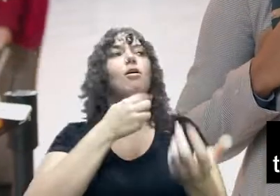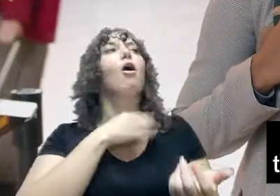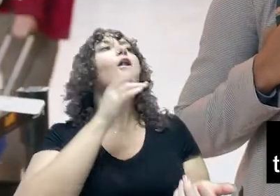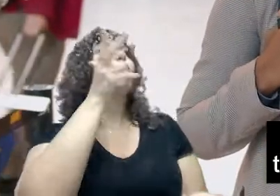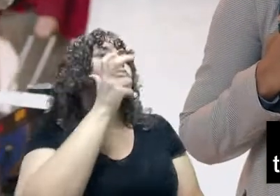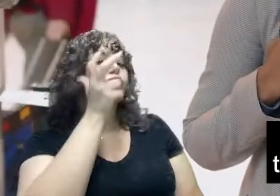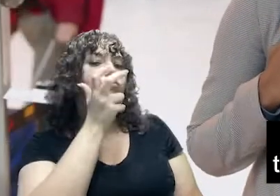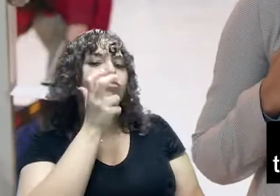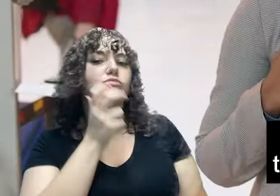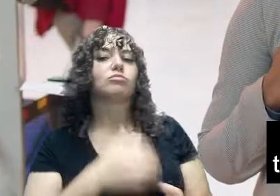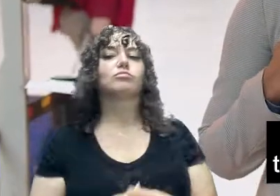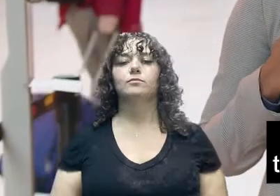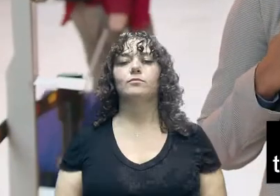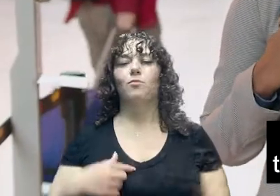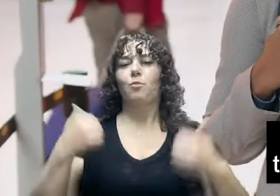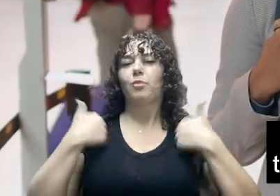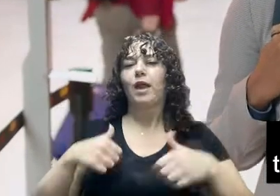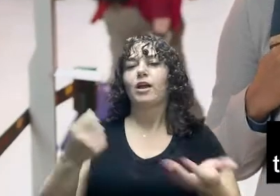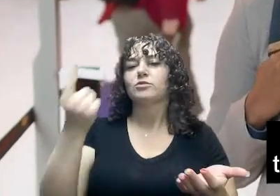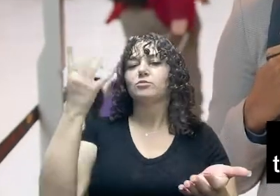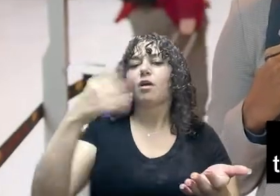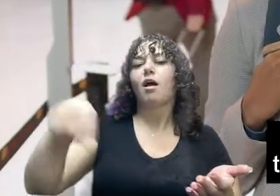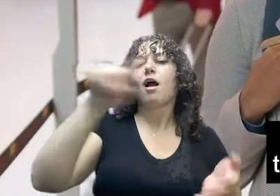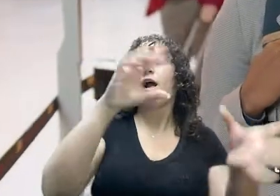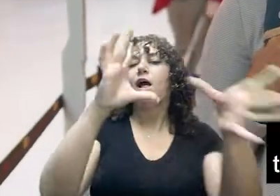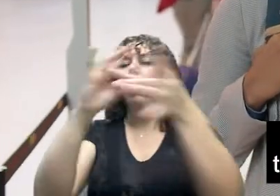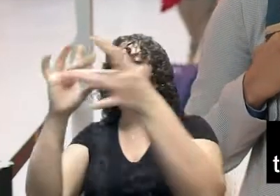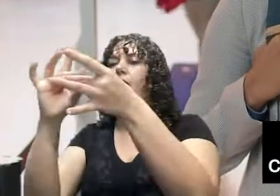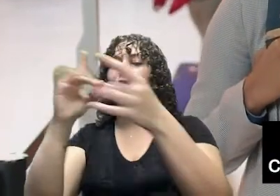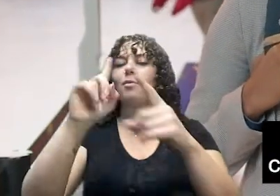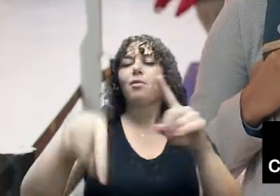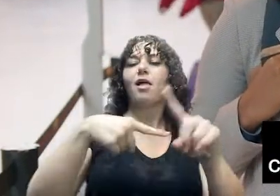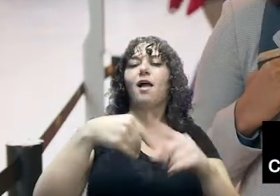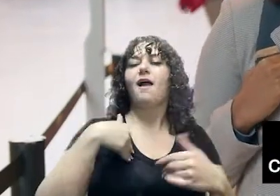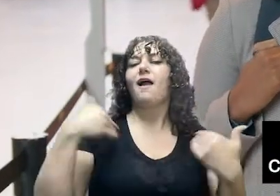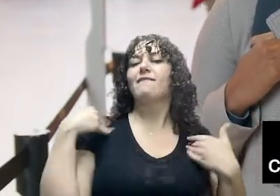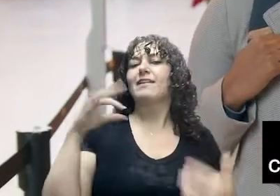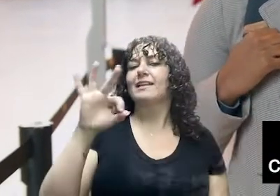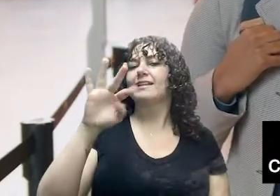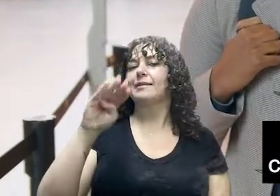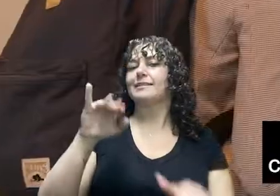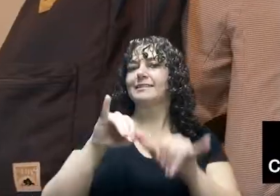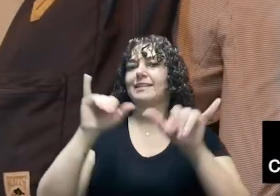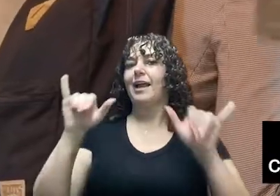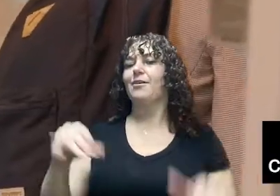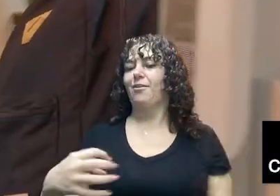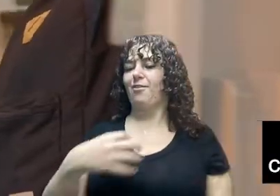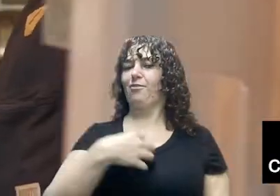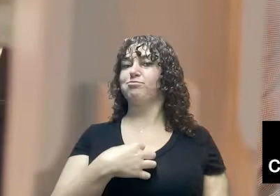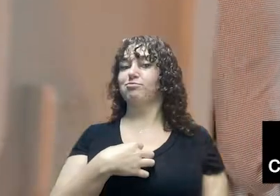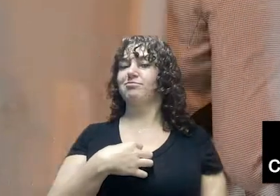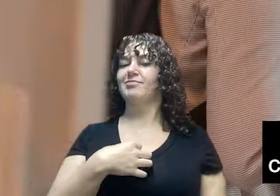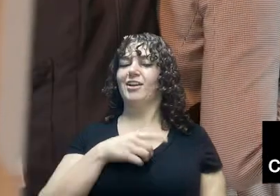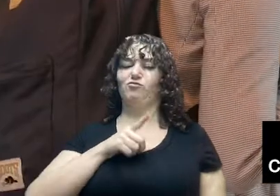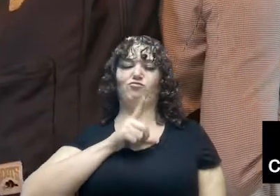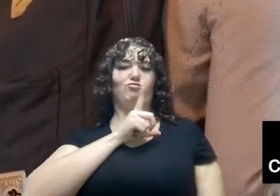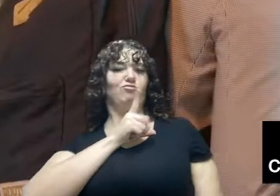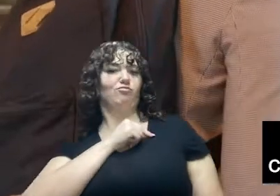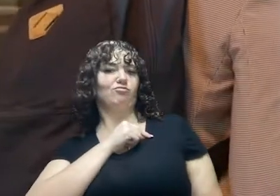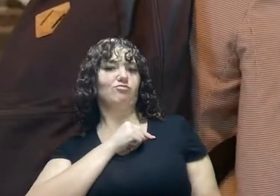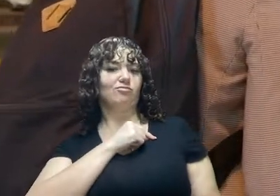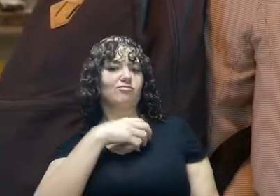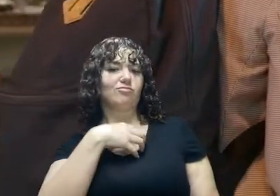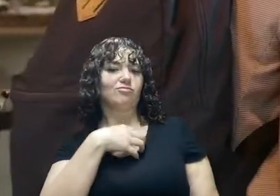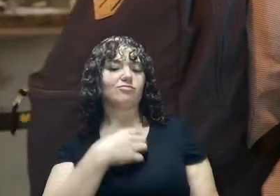to understand what they say when they talk to me, or even when it comes to having an FM